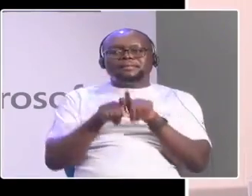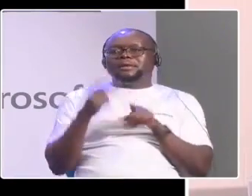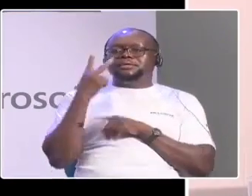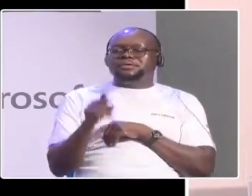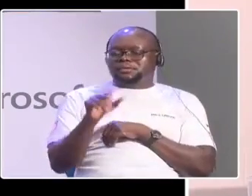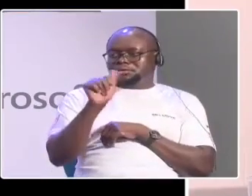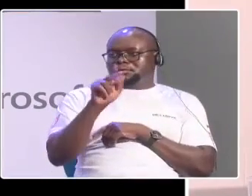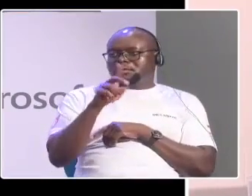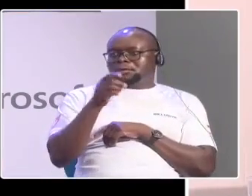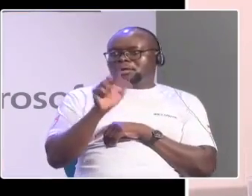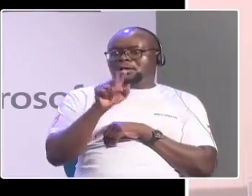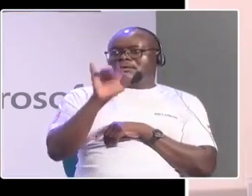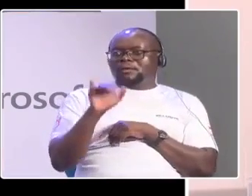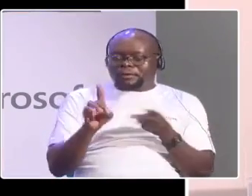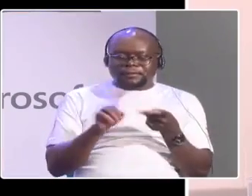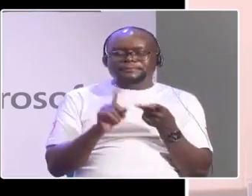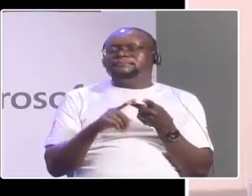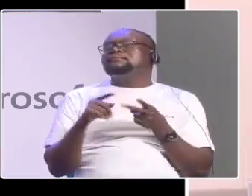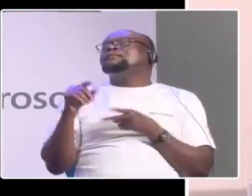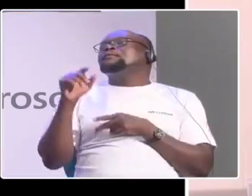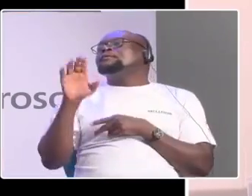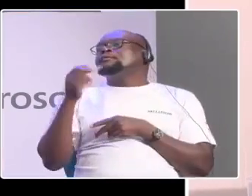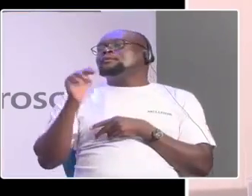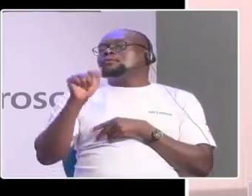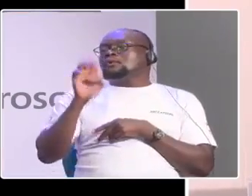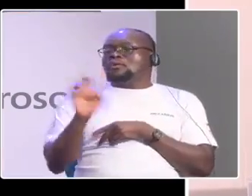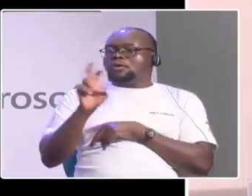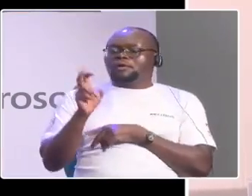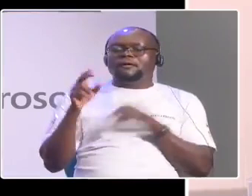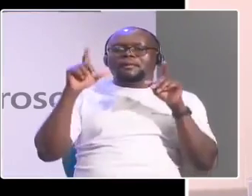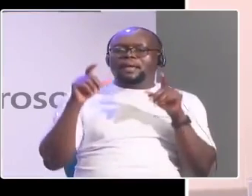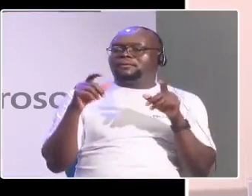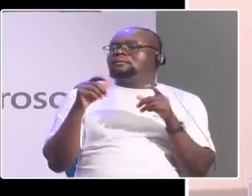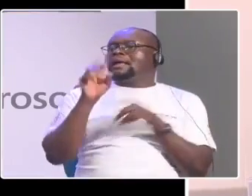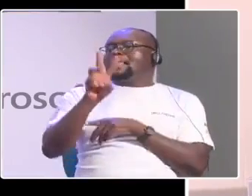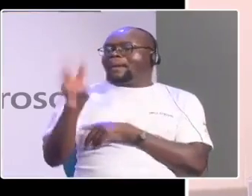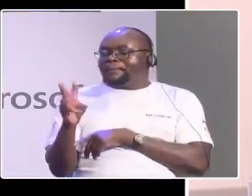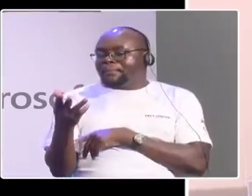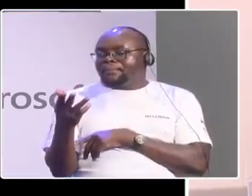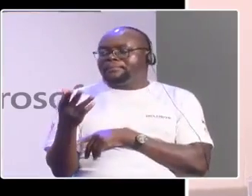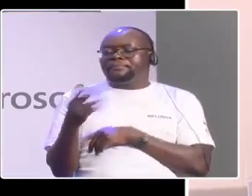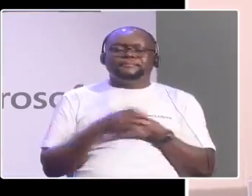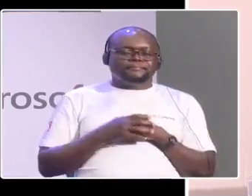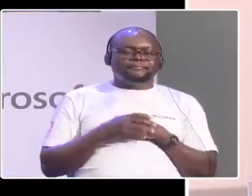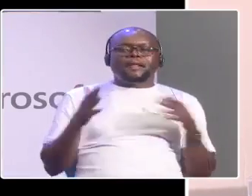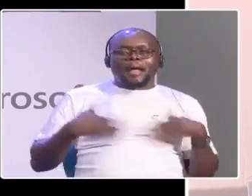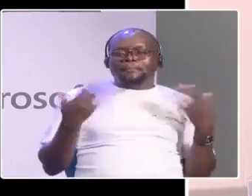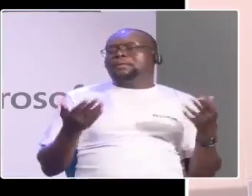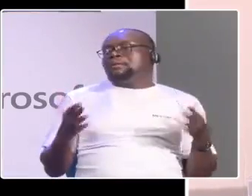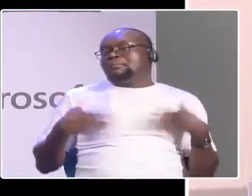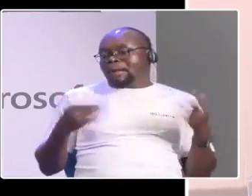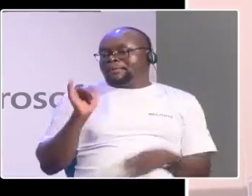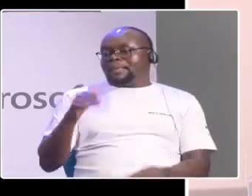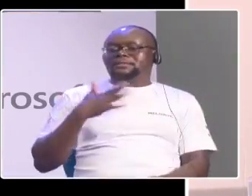Android using the camera. Chrome is looking at an image across the web saying, okay, appears to be blah, blah, blah. Happy puppy, my